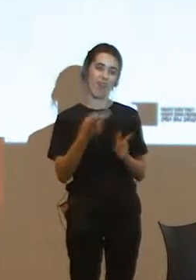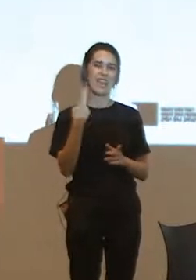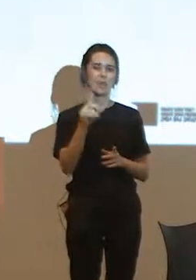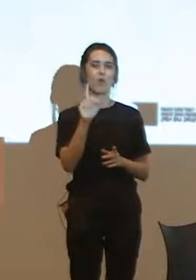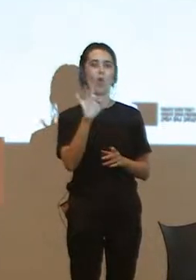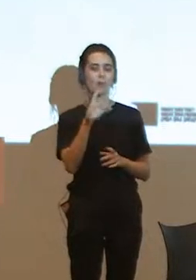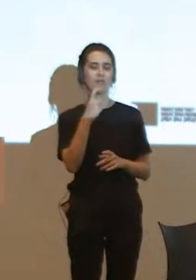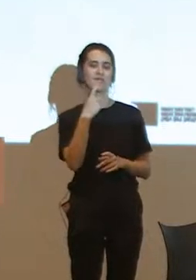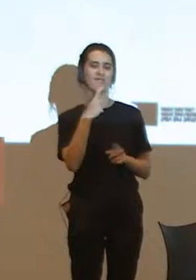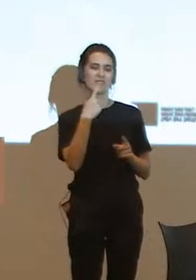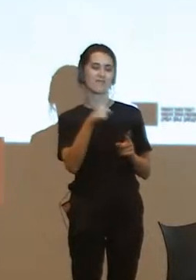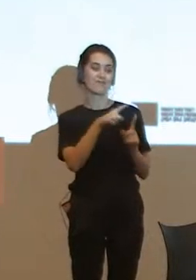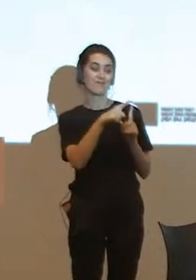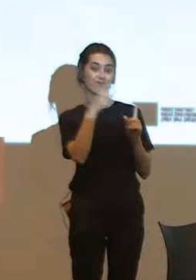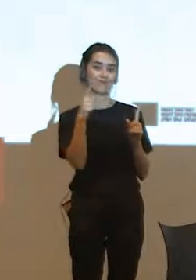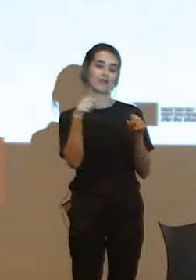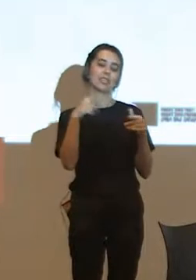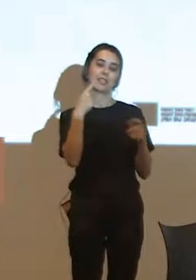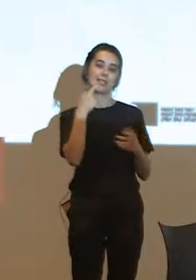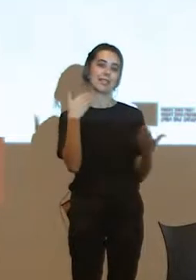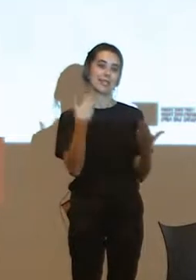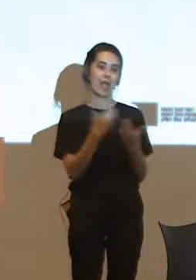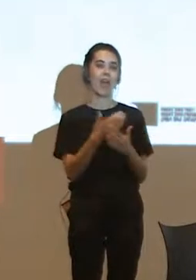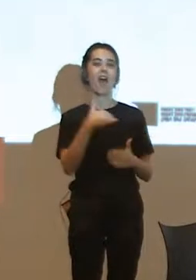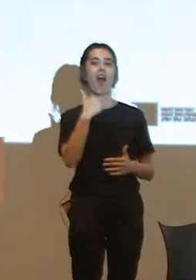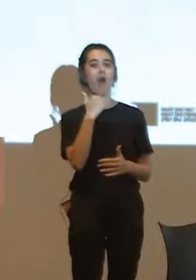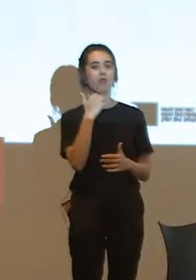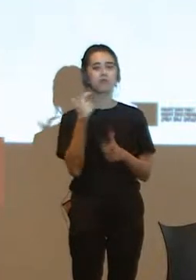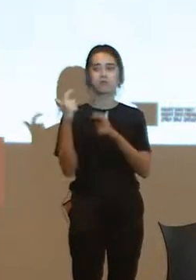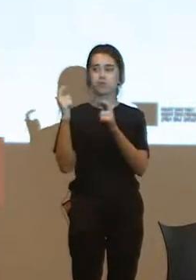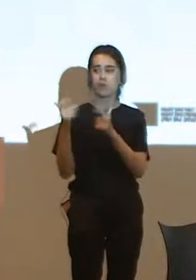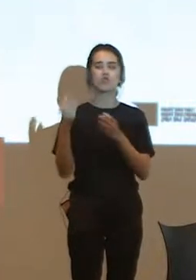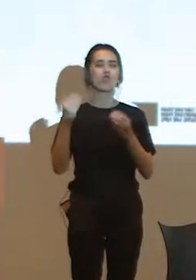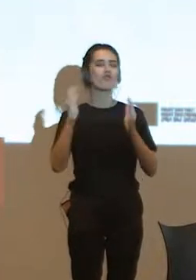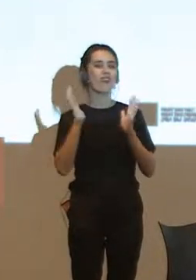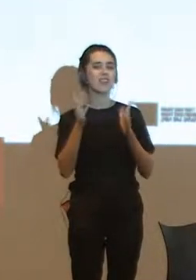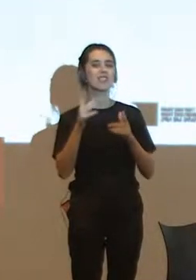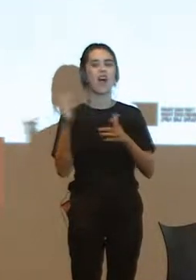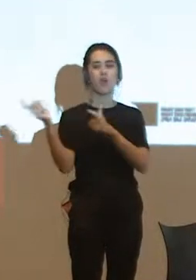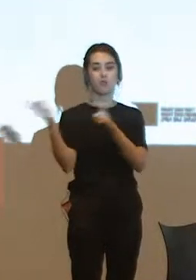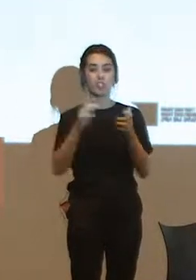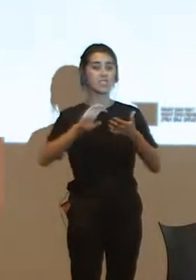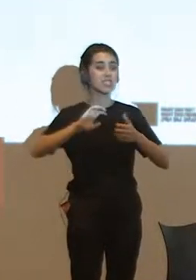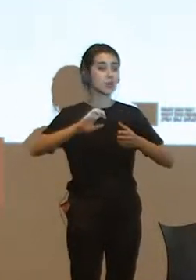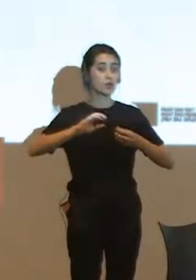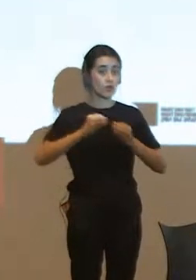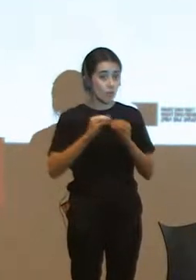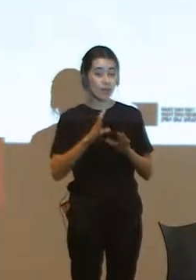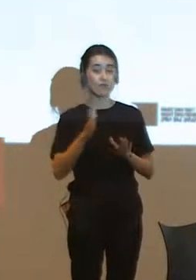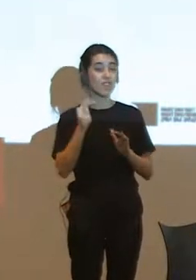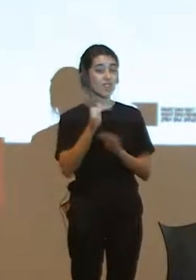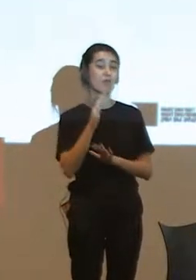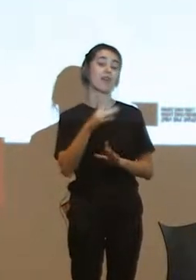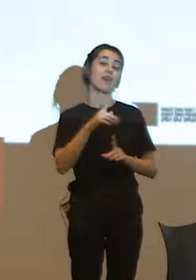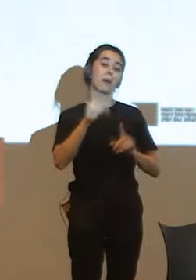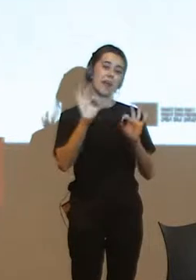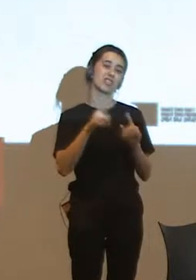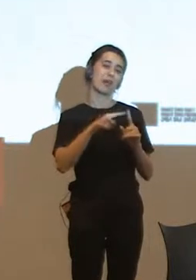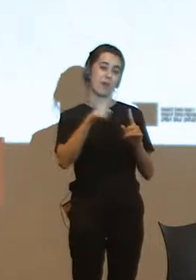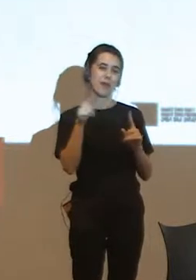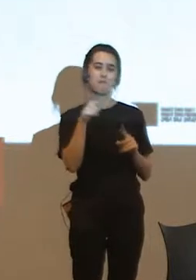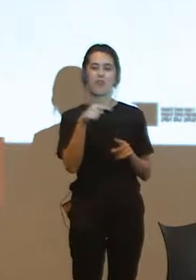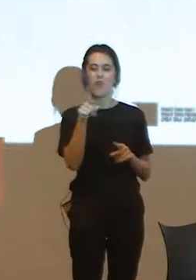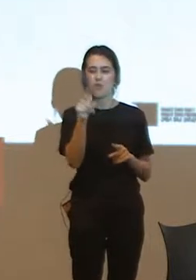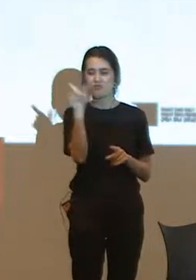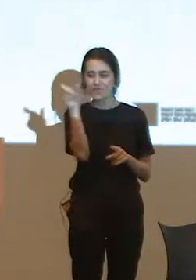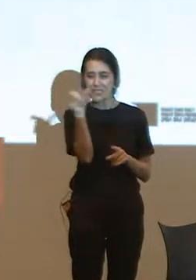many people call the refugee crisis i personally don't like this term i think it was more humanitarian and rule of law crisis if anything the